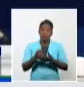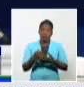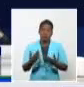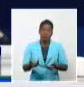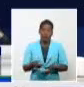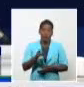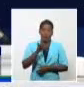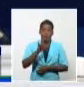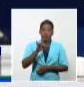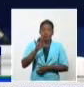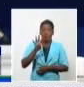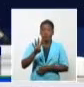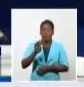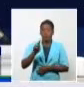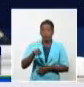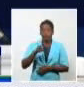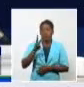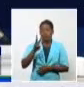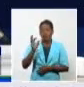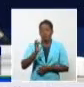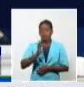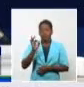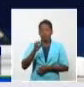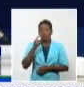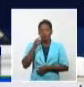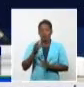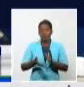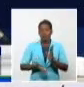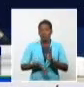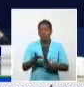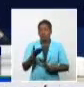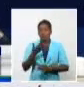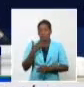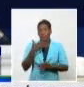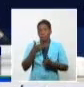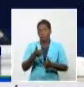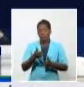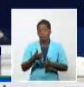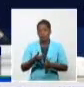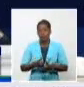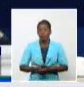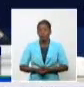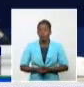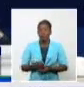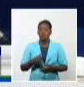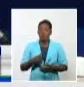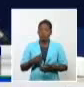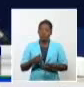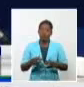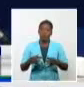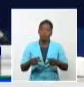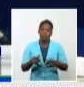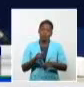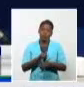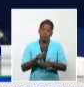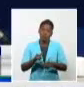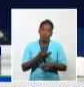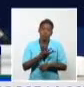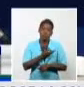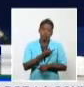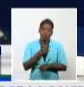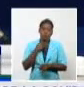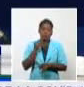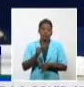total of confirmed cases. In terms of the patients in critical and serious condition, today the figures remain the